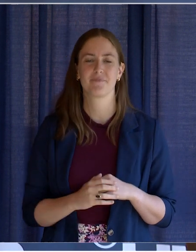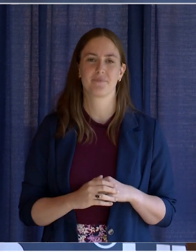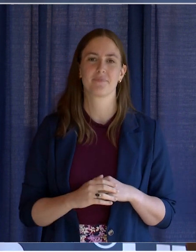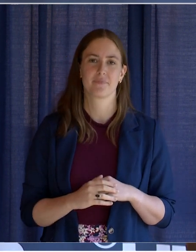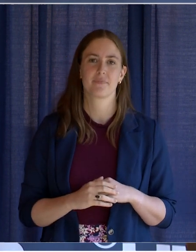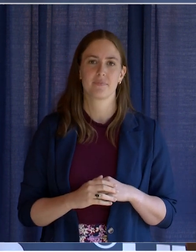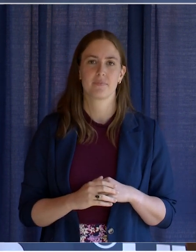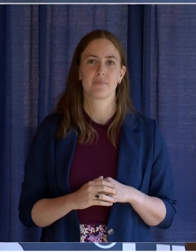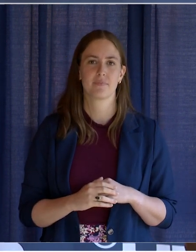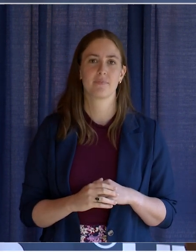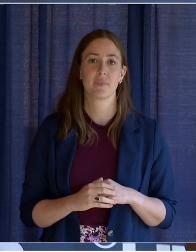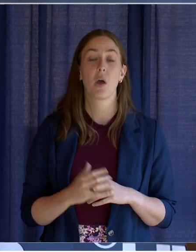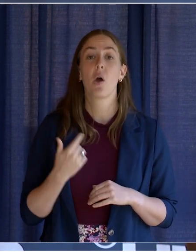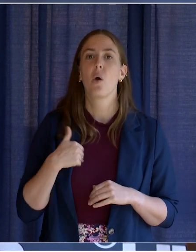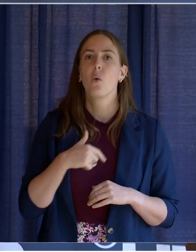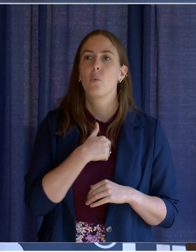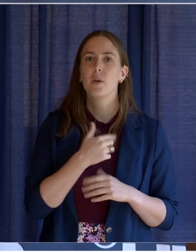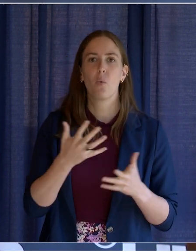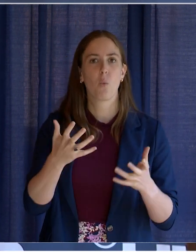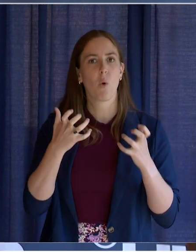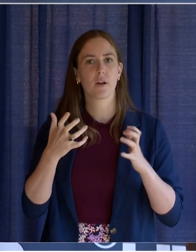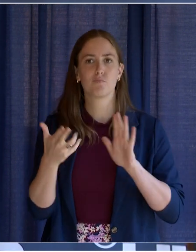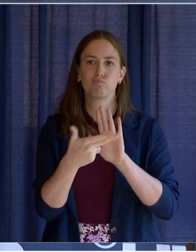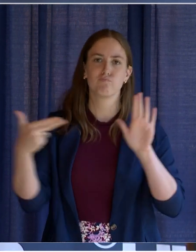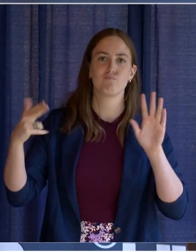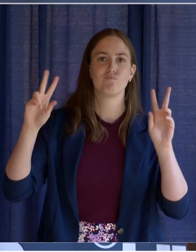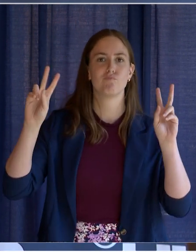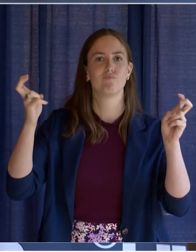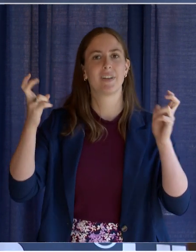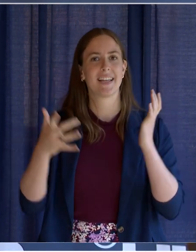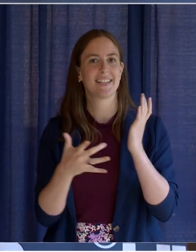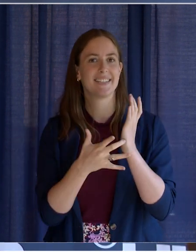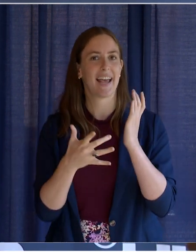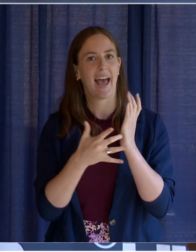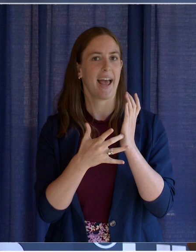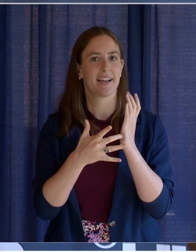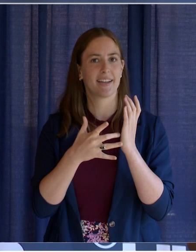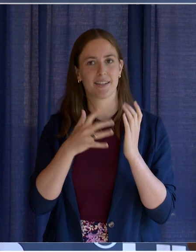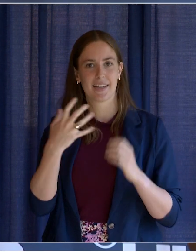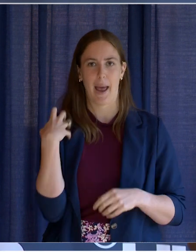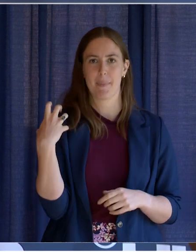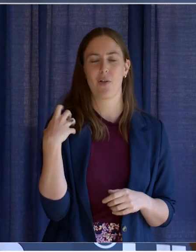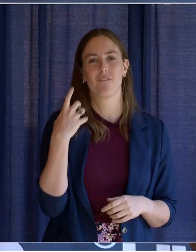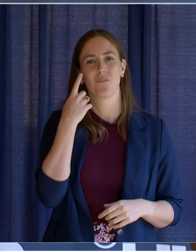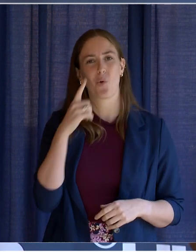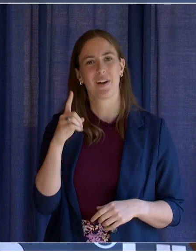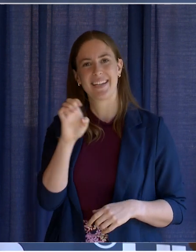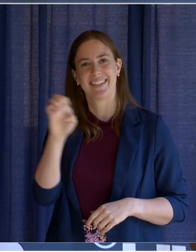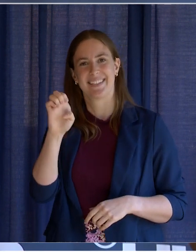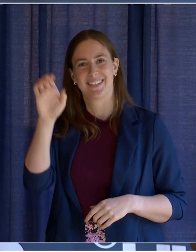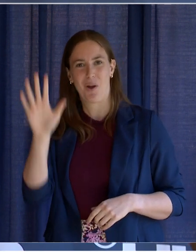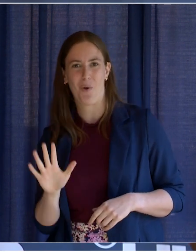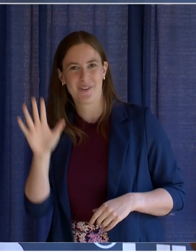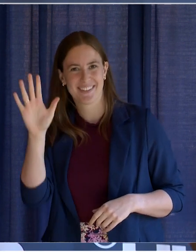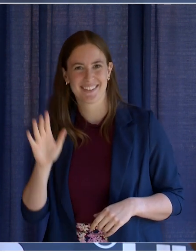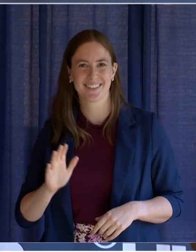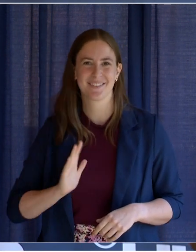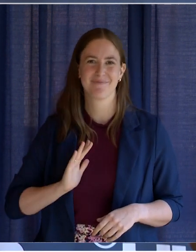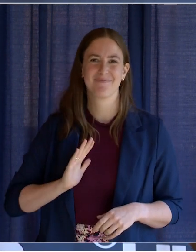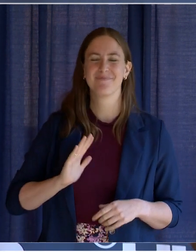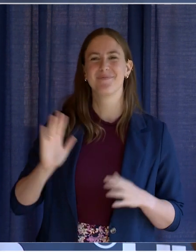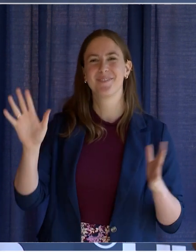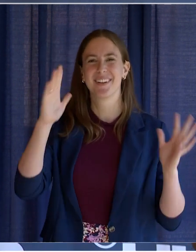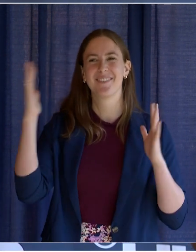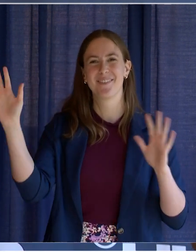to be known as the tech capital of the East Coast. How about that? And we are